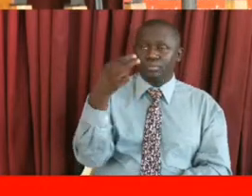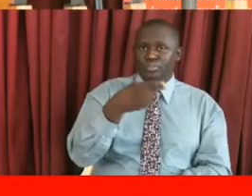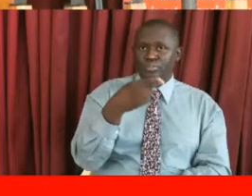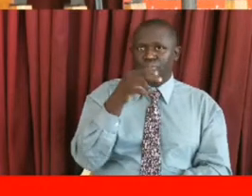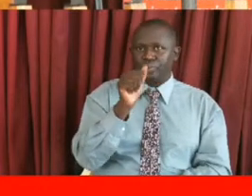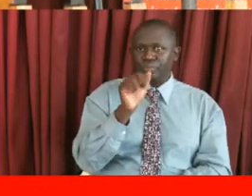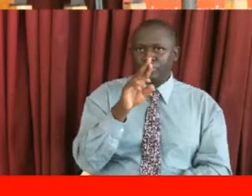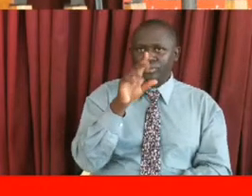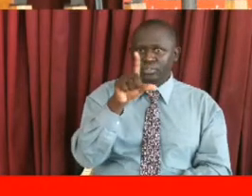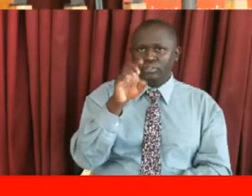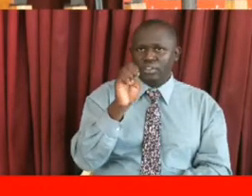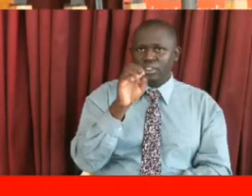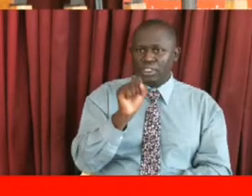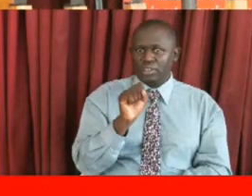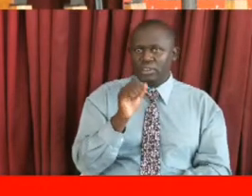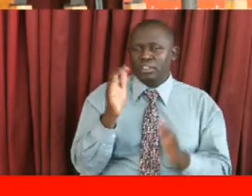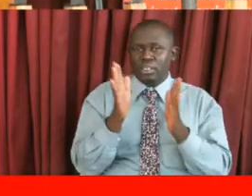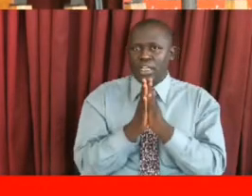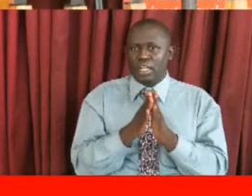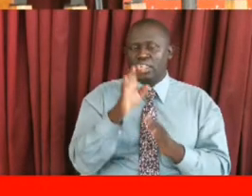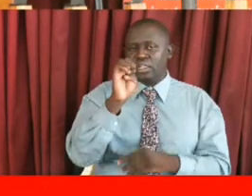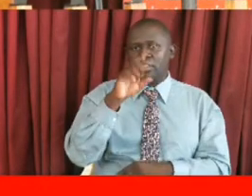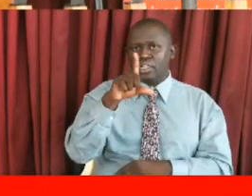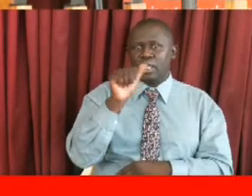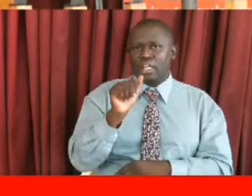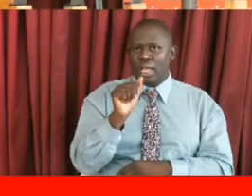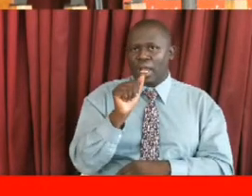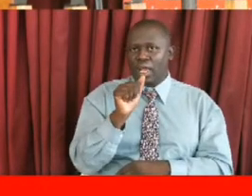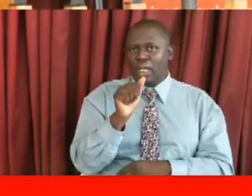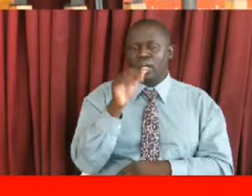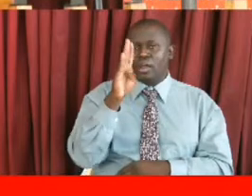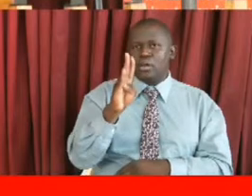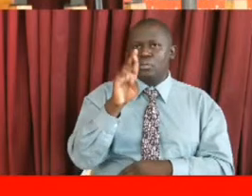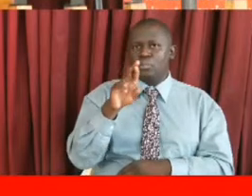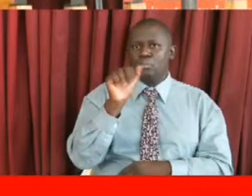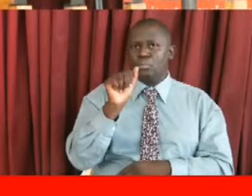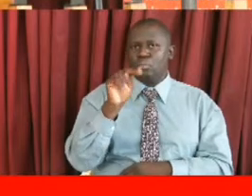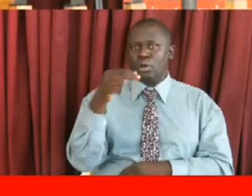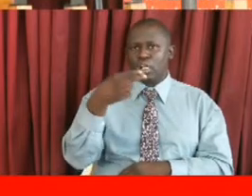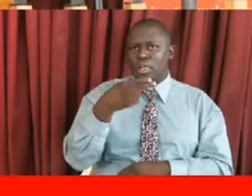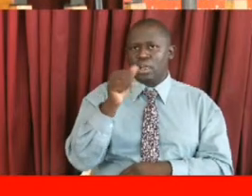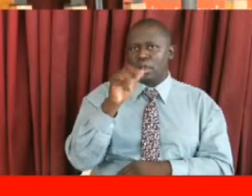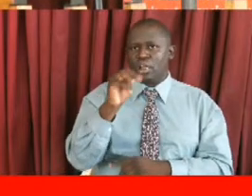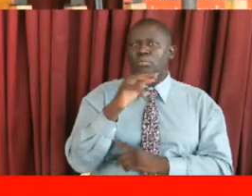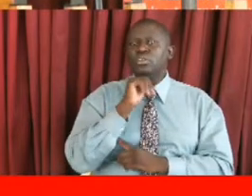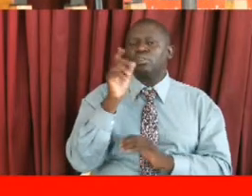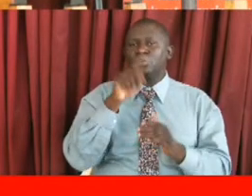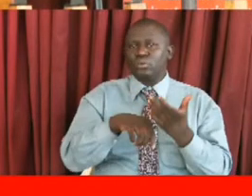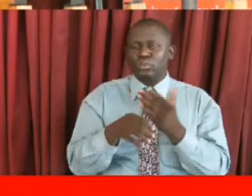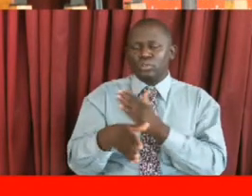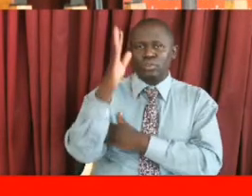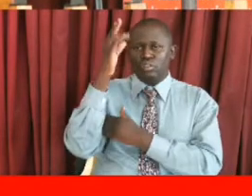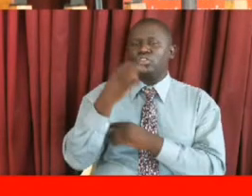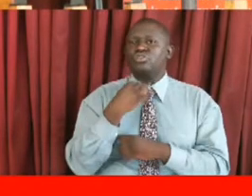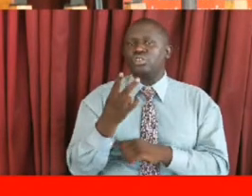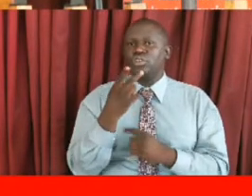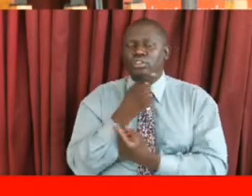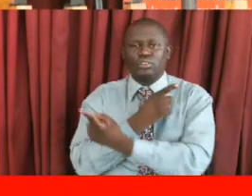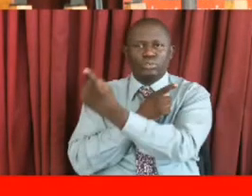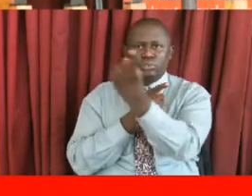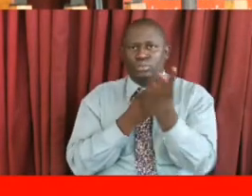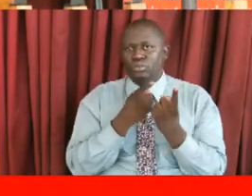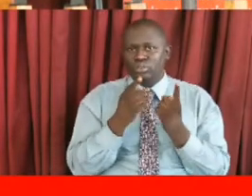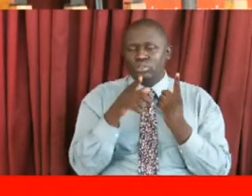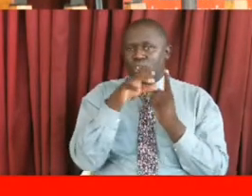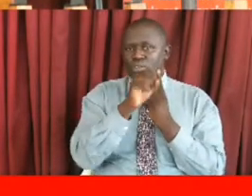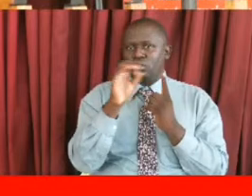andam is not God's voice to you so when this spoke under